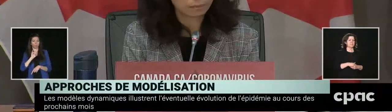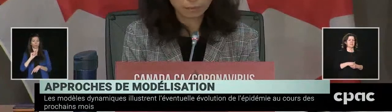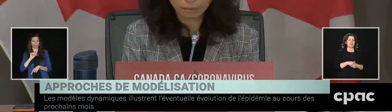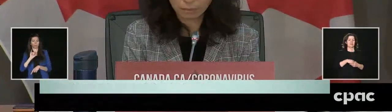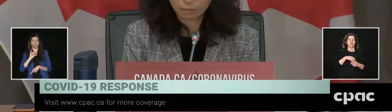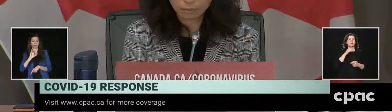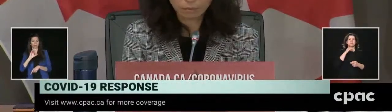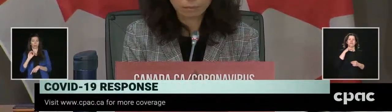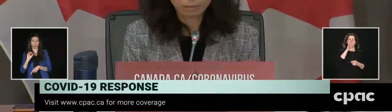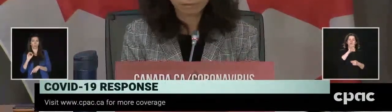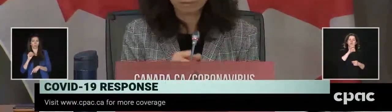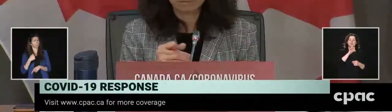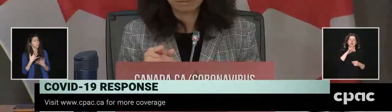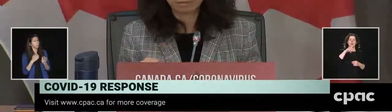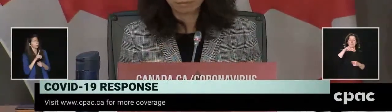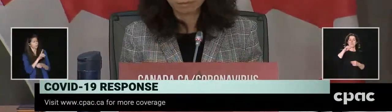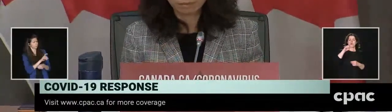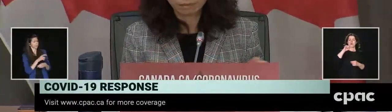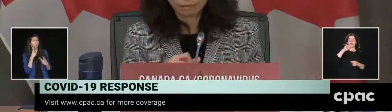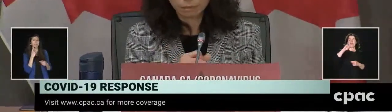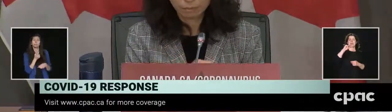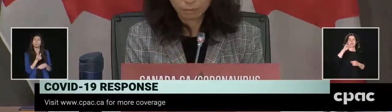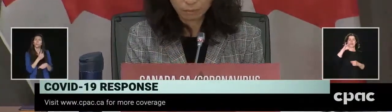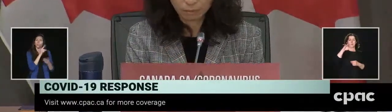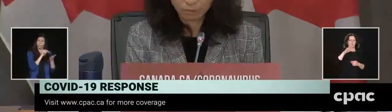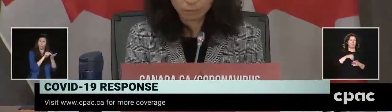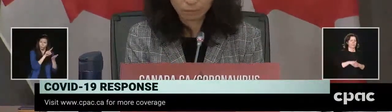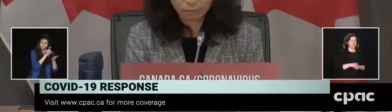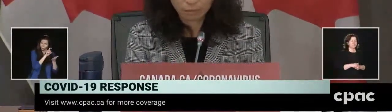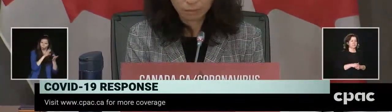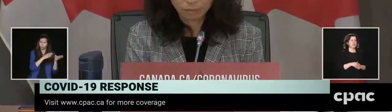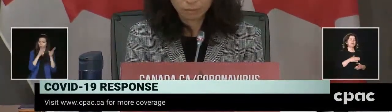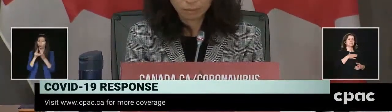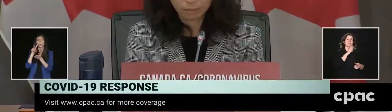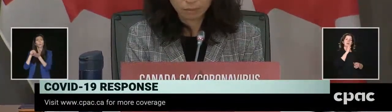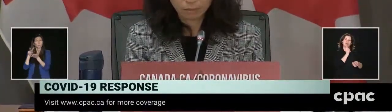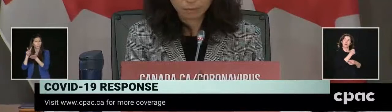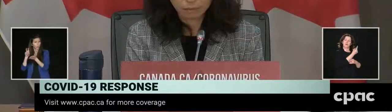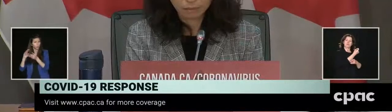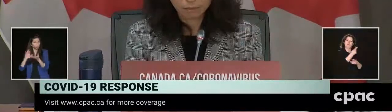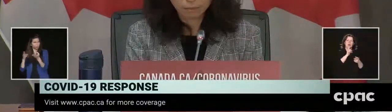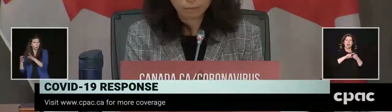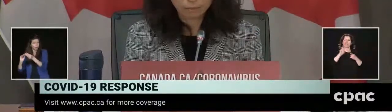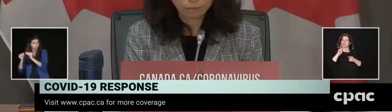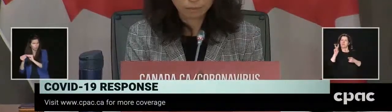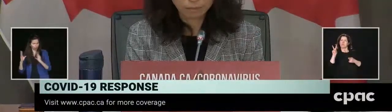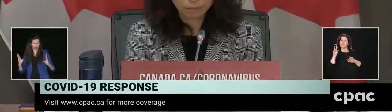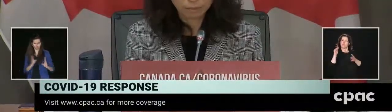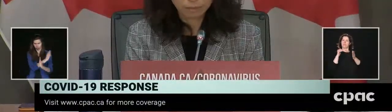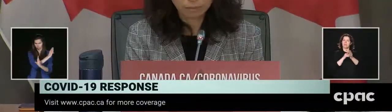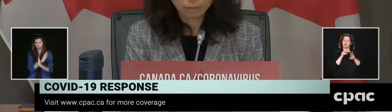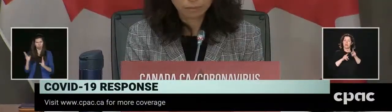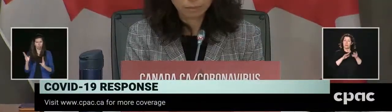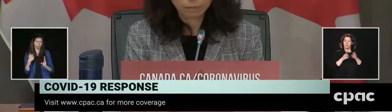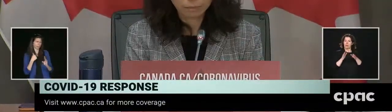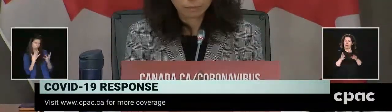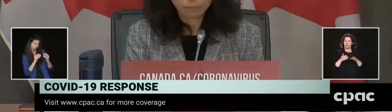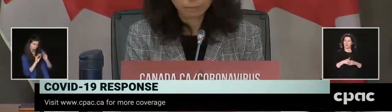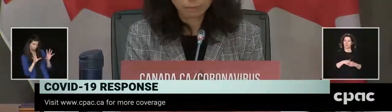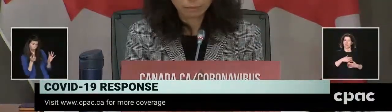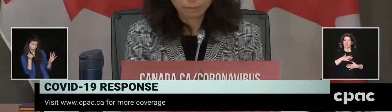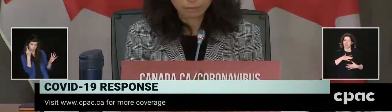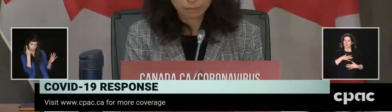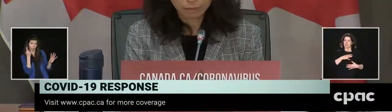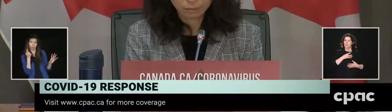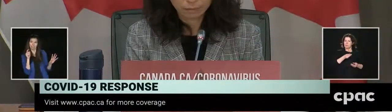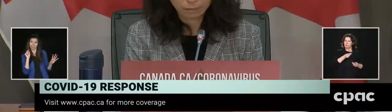to 22,000 deaths. I just want a bit more clarity about how we should talk about these numbers. These are the numbers we're all going to latch on to because they're the only